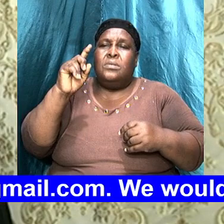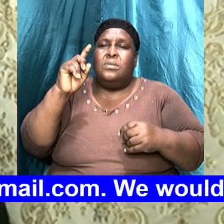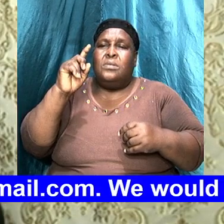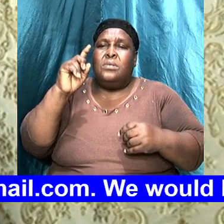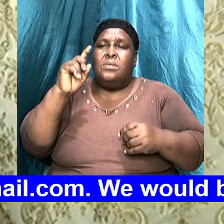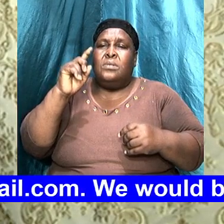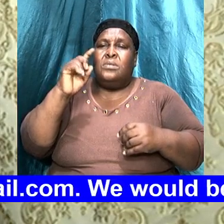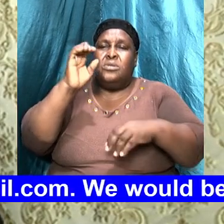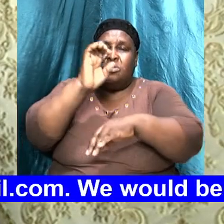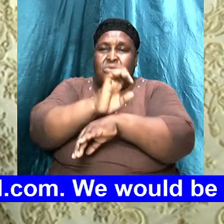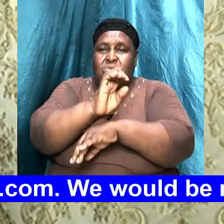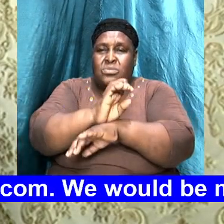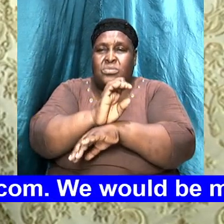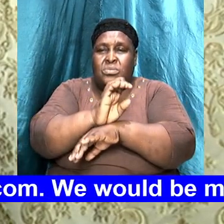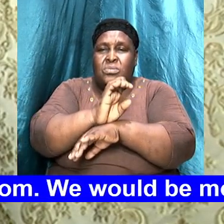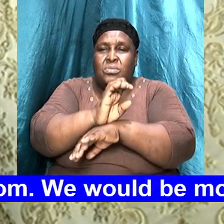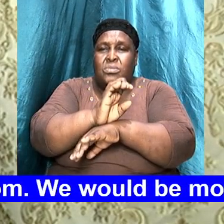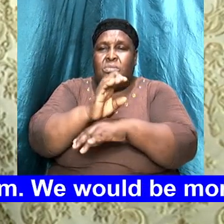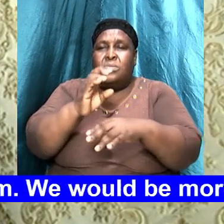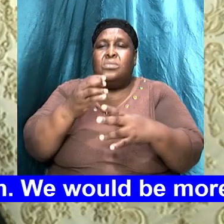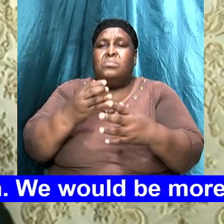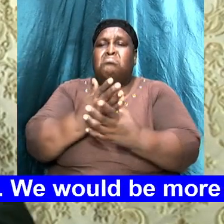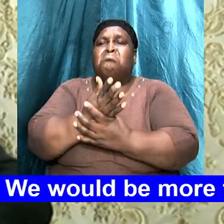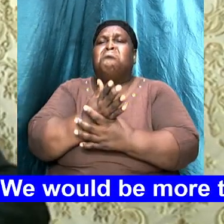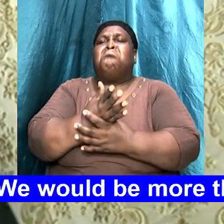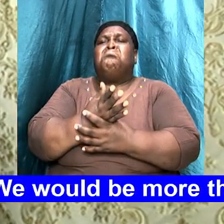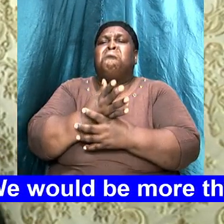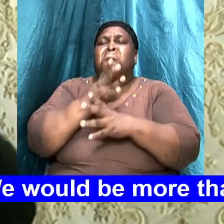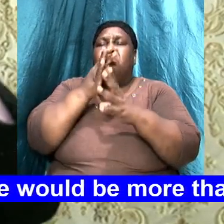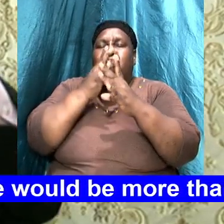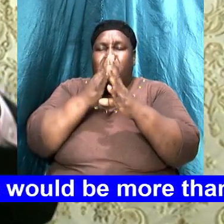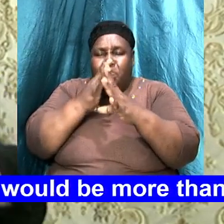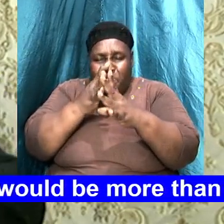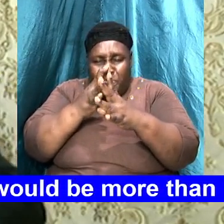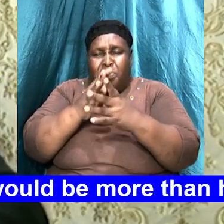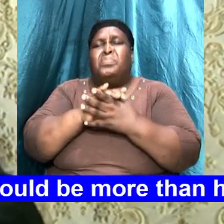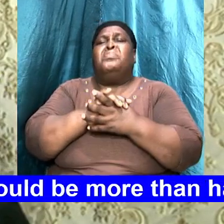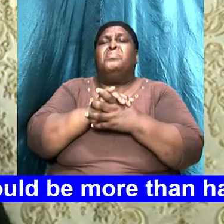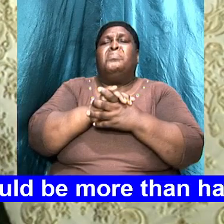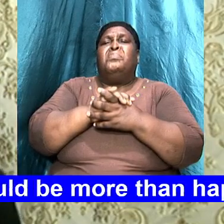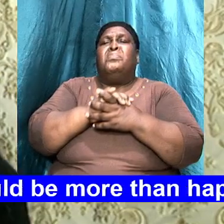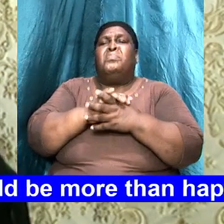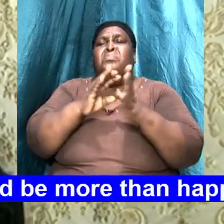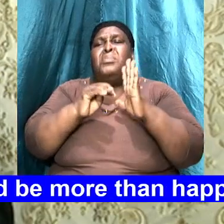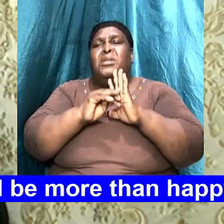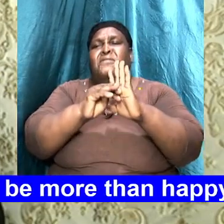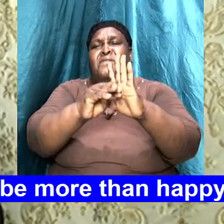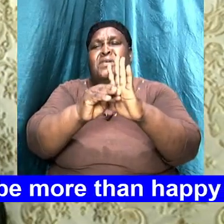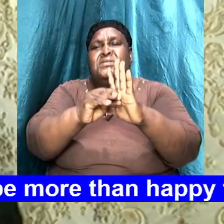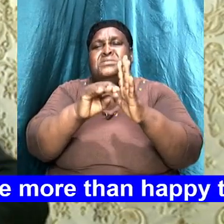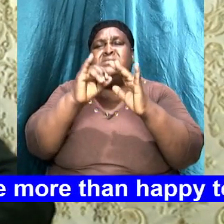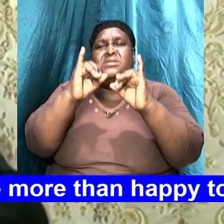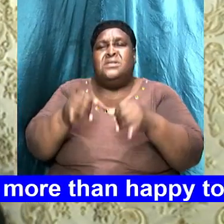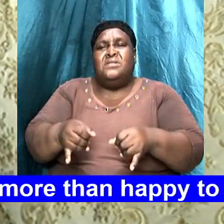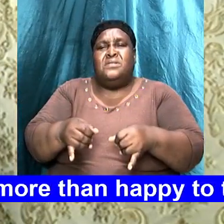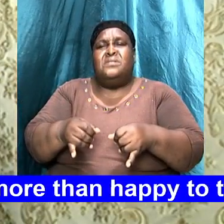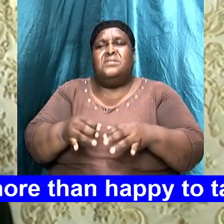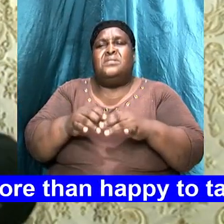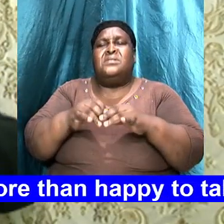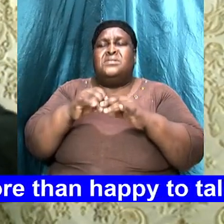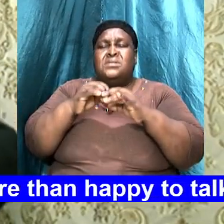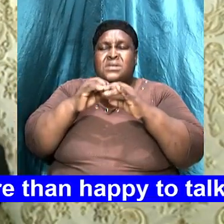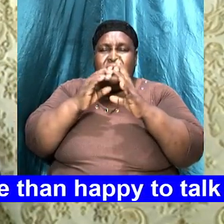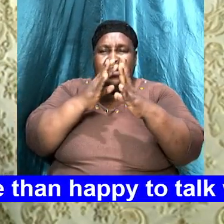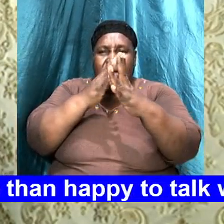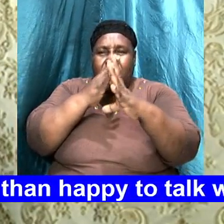the church through tongues talk to the individual manifest amen speaking in tongues